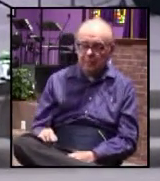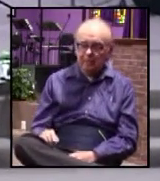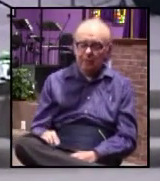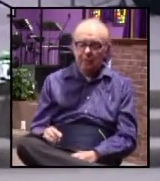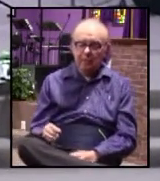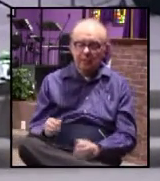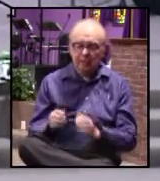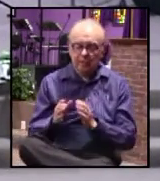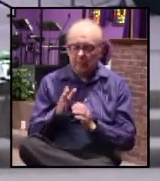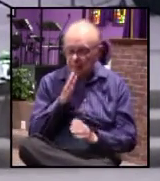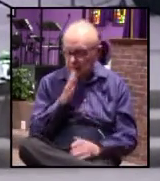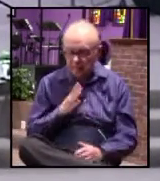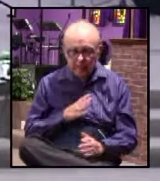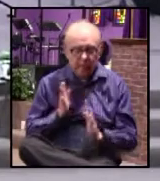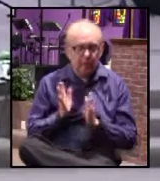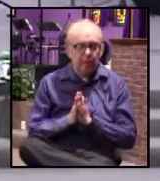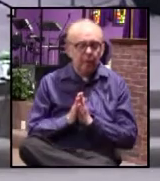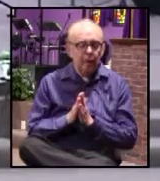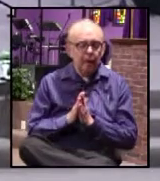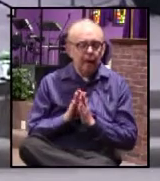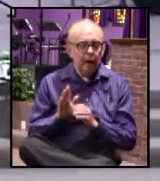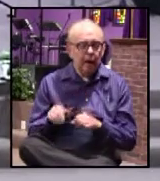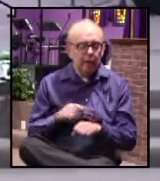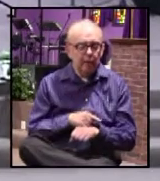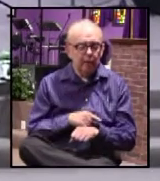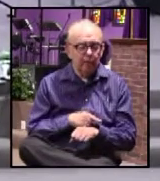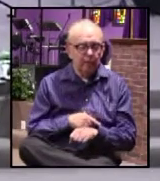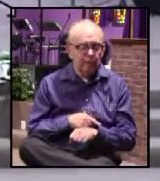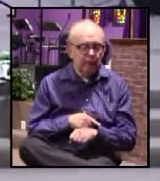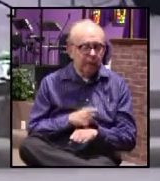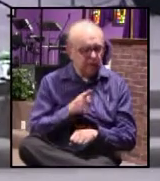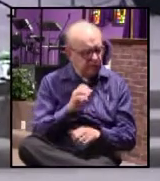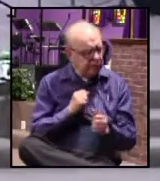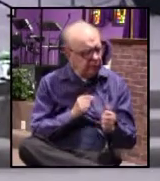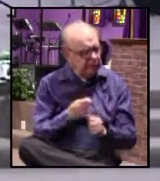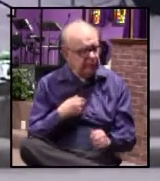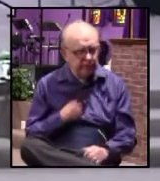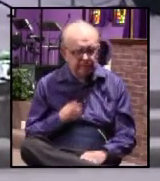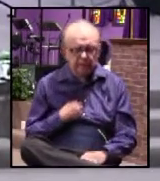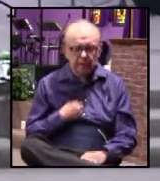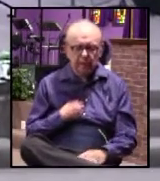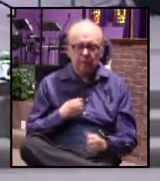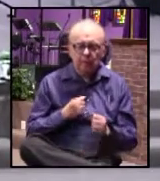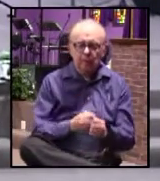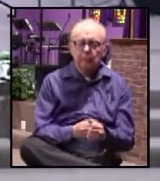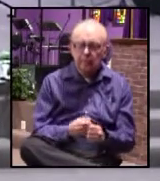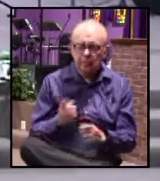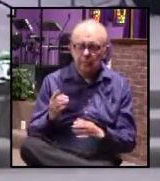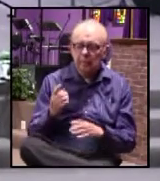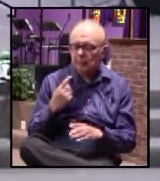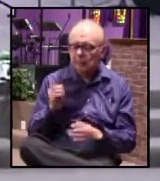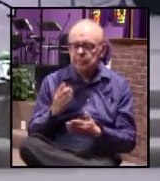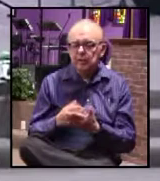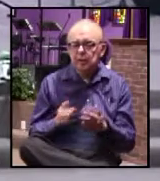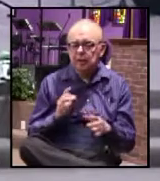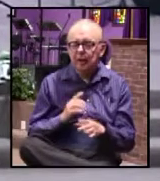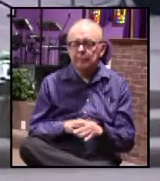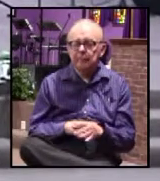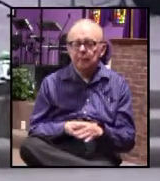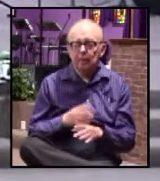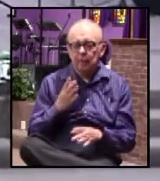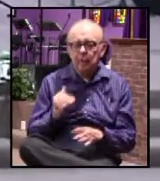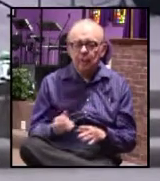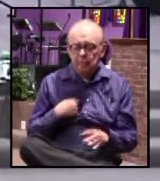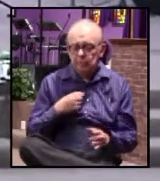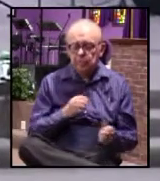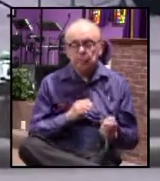And she asks the question, well, how long have you been following me? Well, I've been following you for quite some time. Well, why